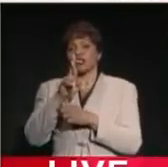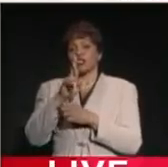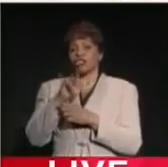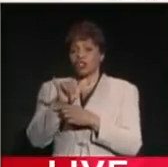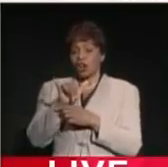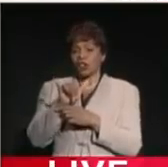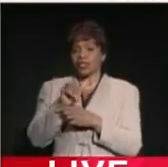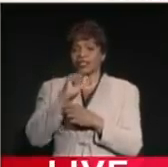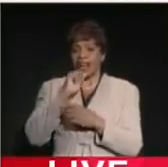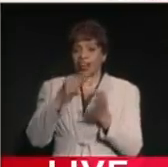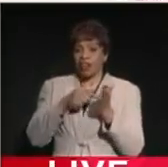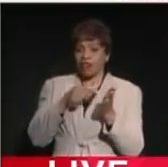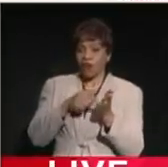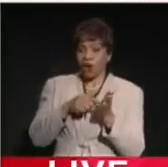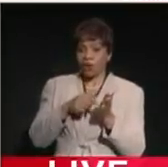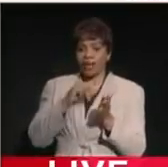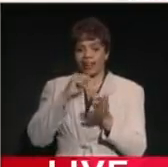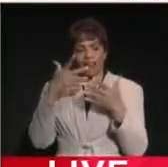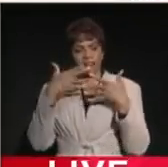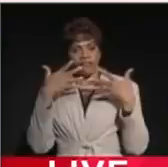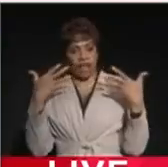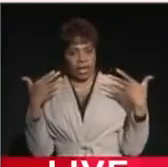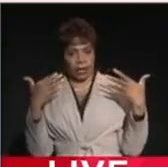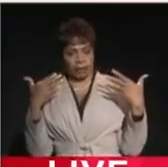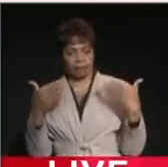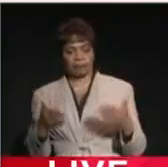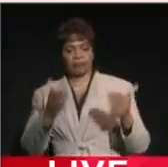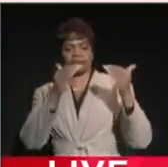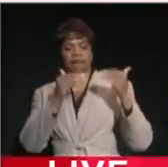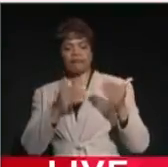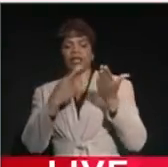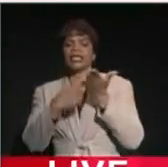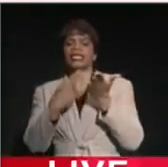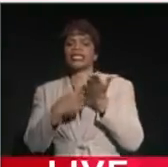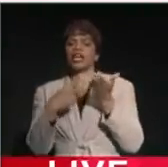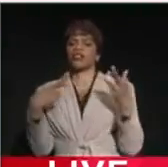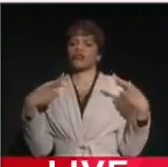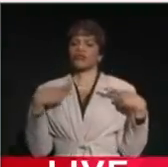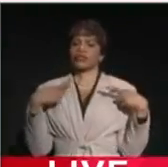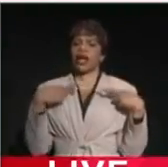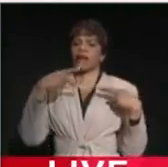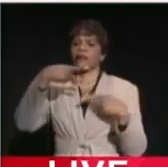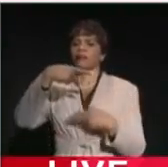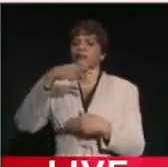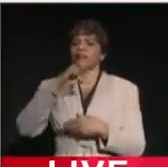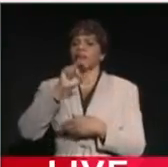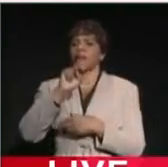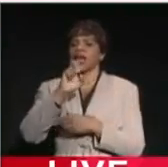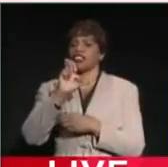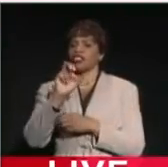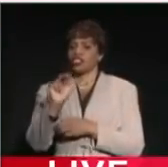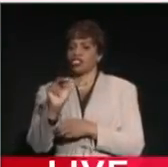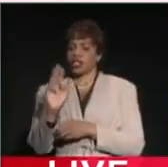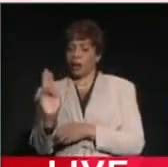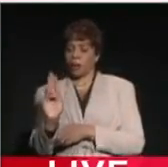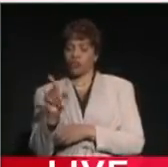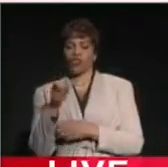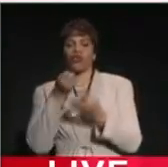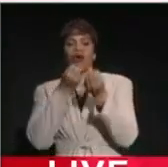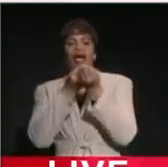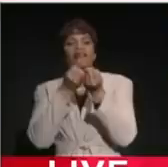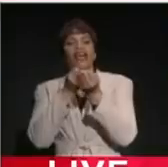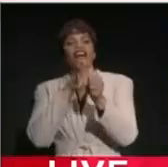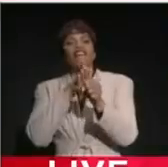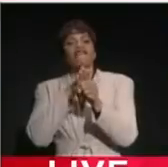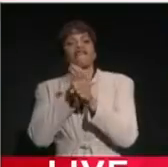unfriendly. Jessica Dean has our next question. I want to talk about pensions. Mr. Murphy, I'll start with you. You advocate fully funding